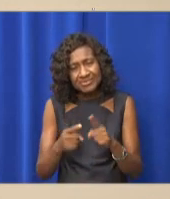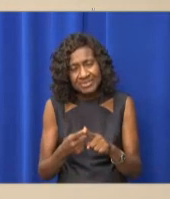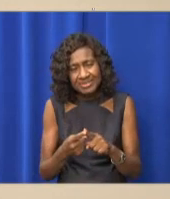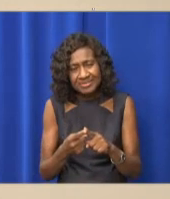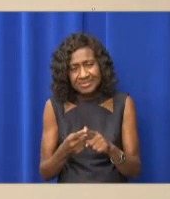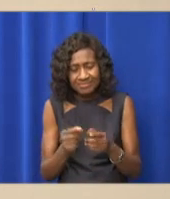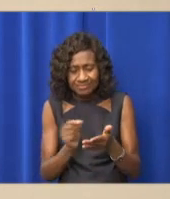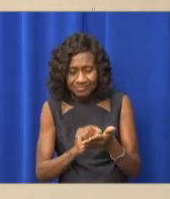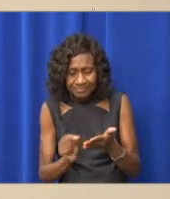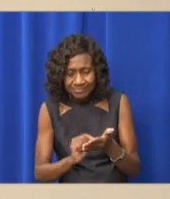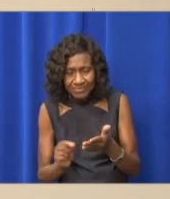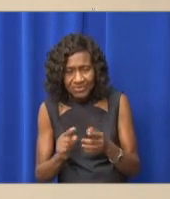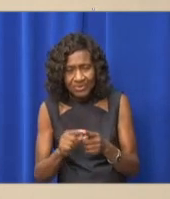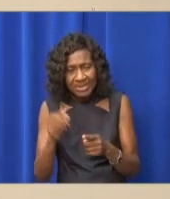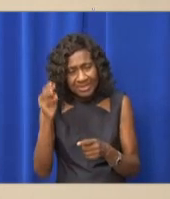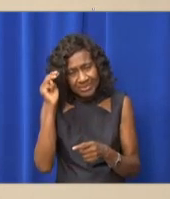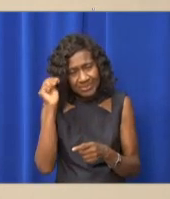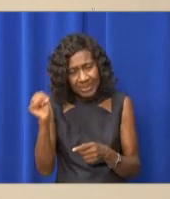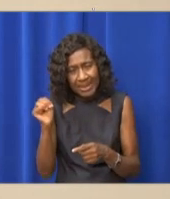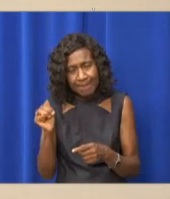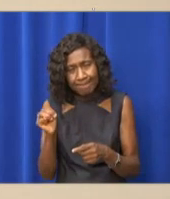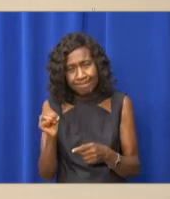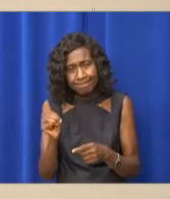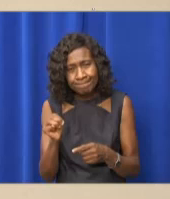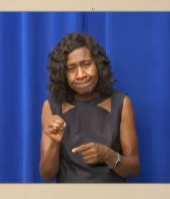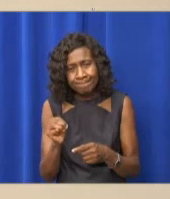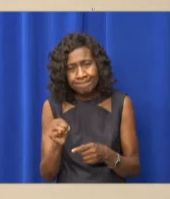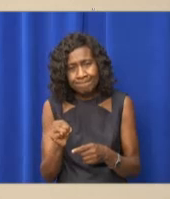being very supportive. Well, I got one or two more